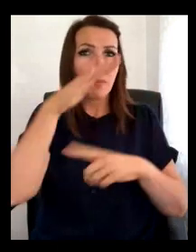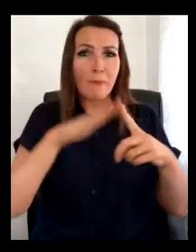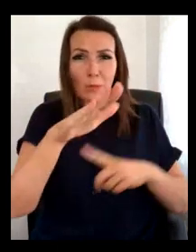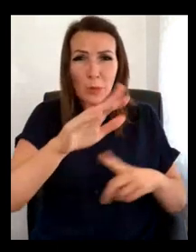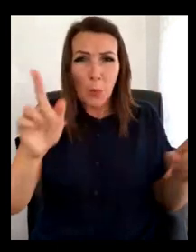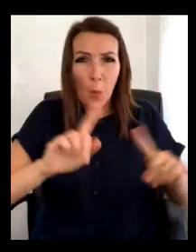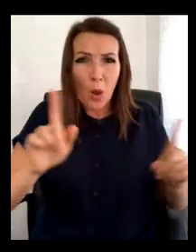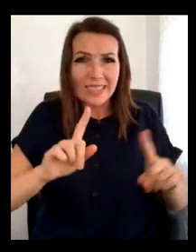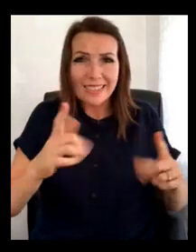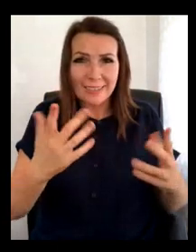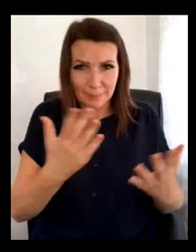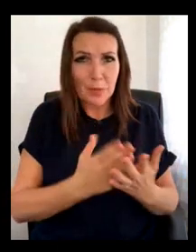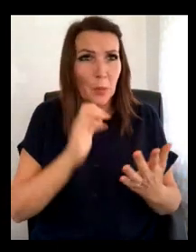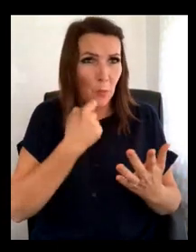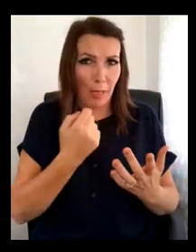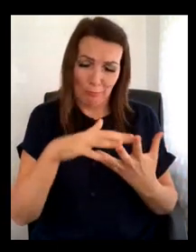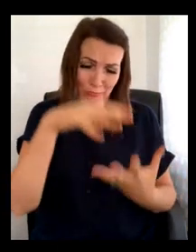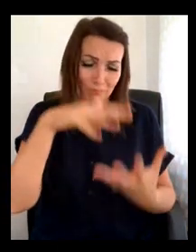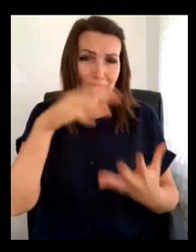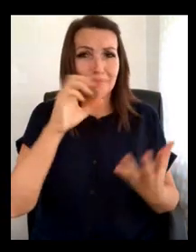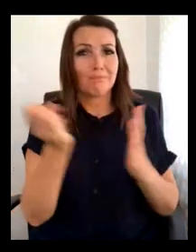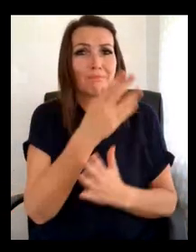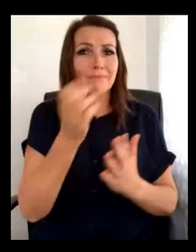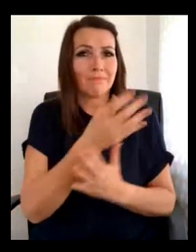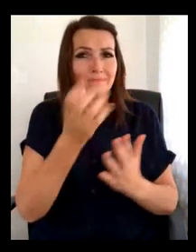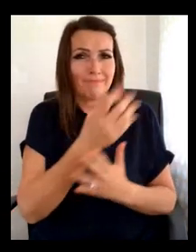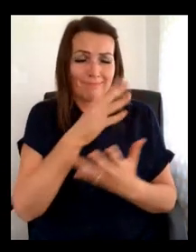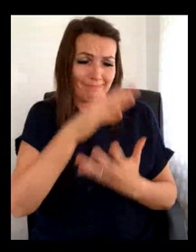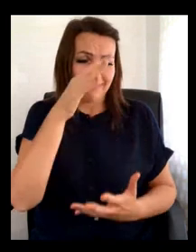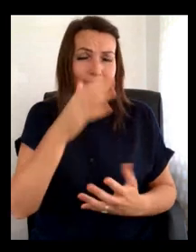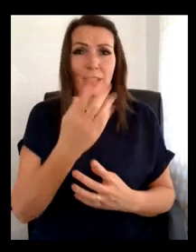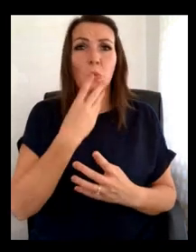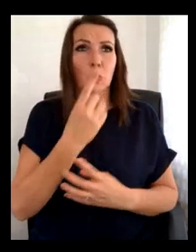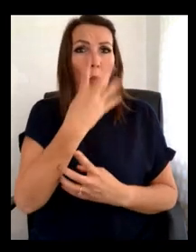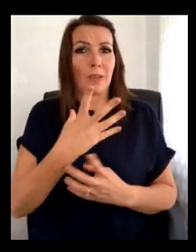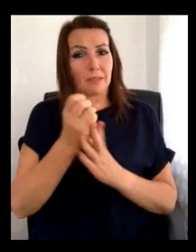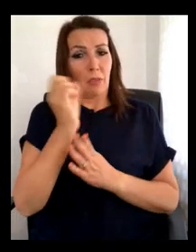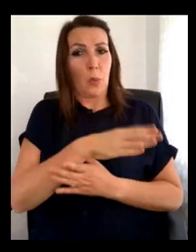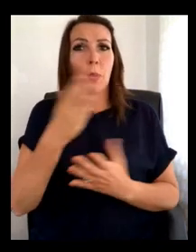we have all these masks now, and they're like single use. So